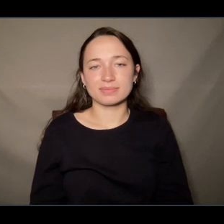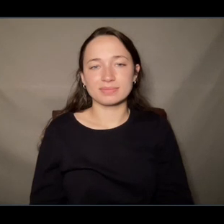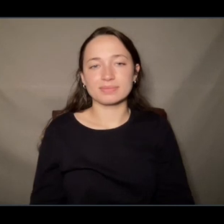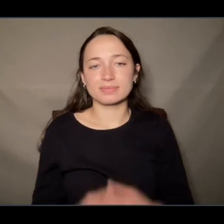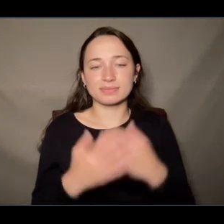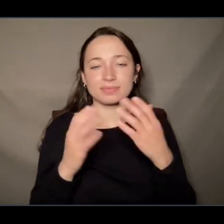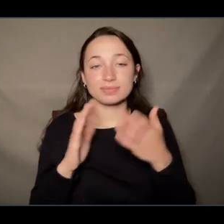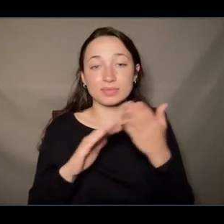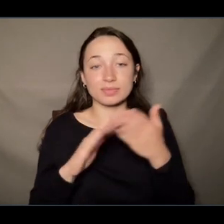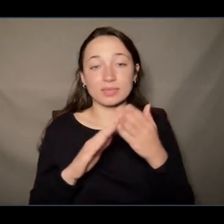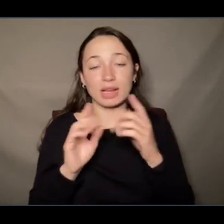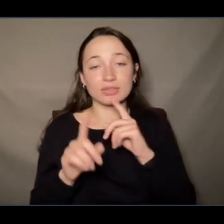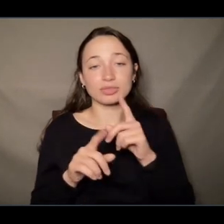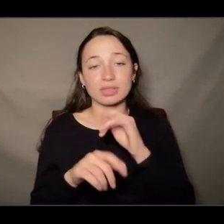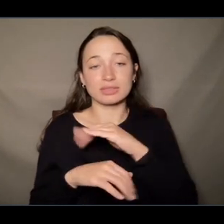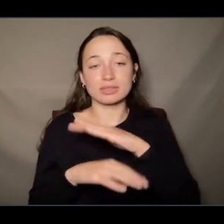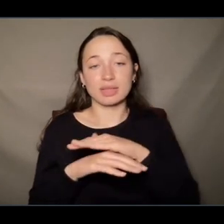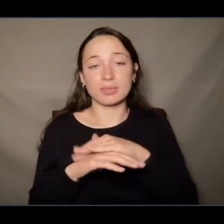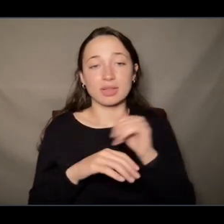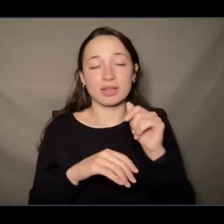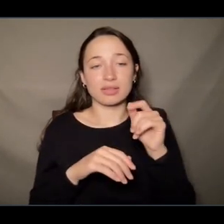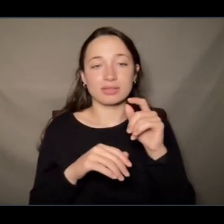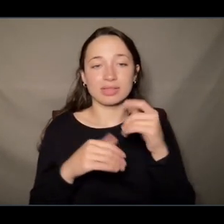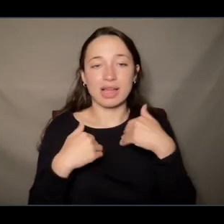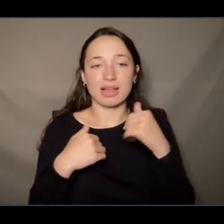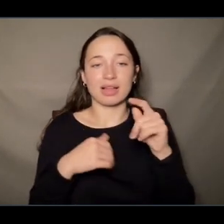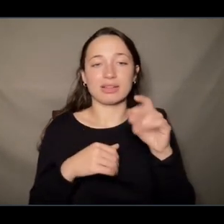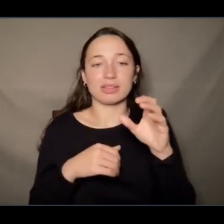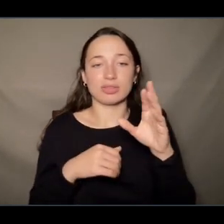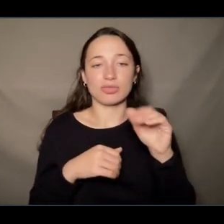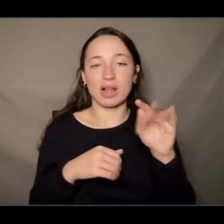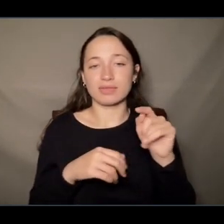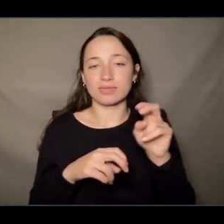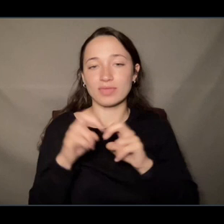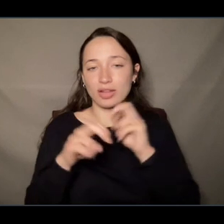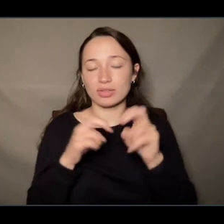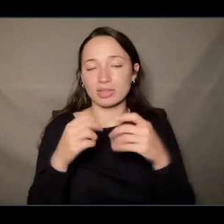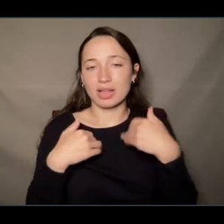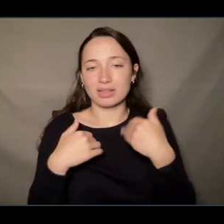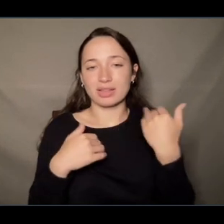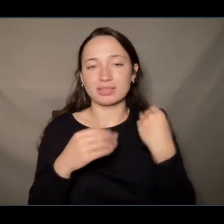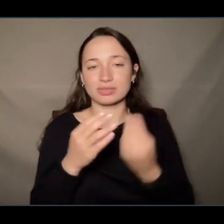We have run, that is actually a table that we had at